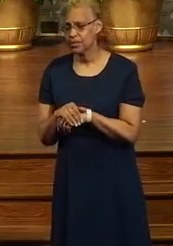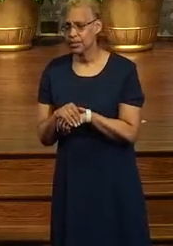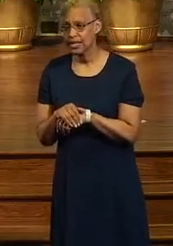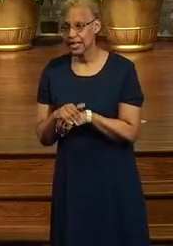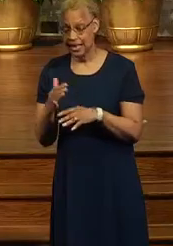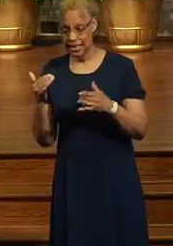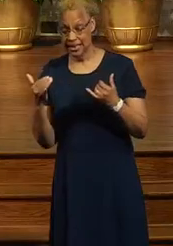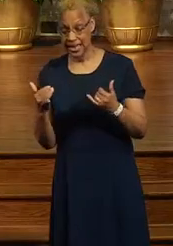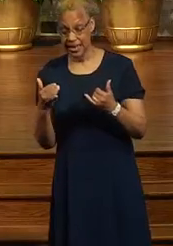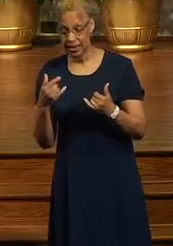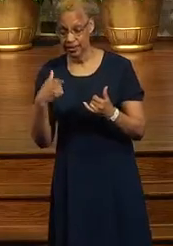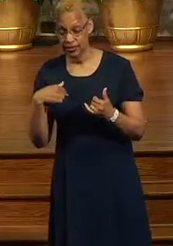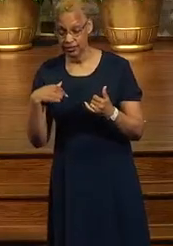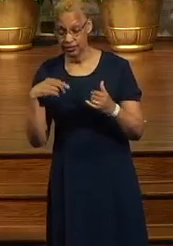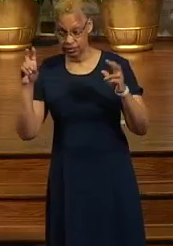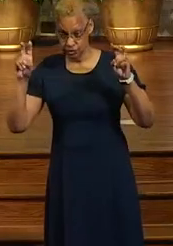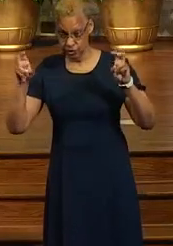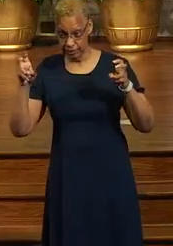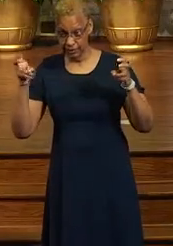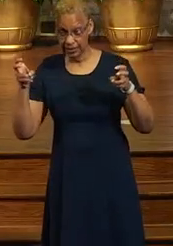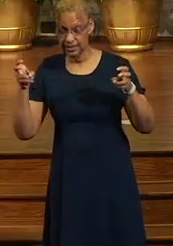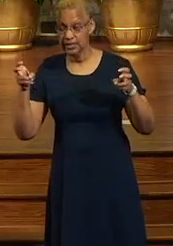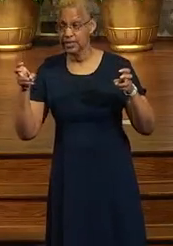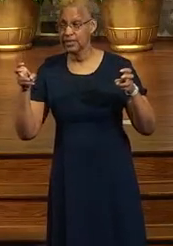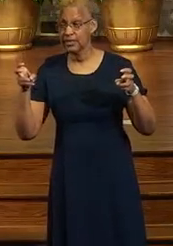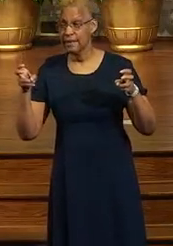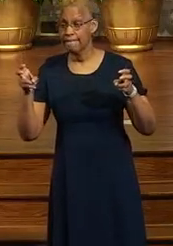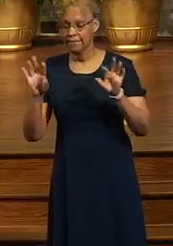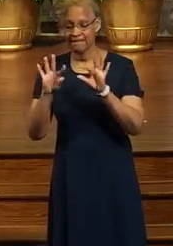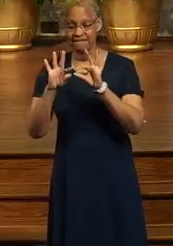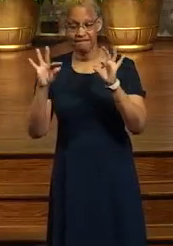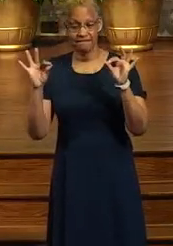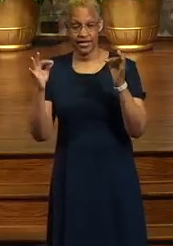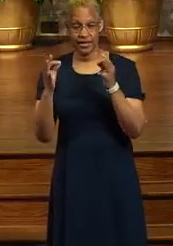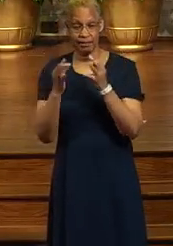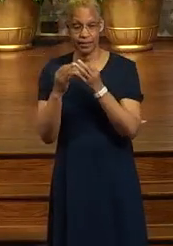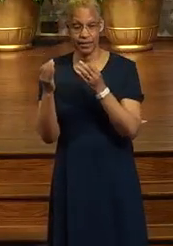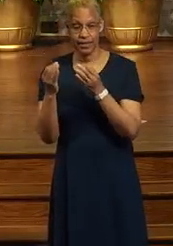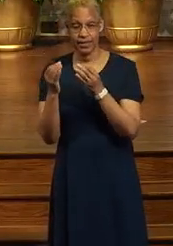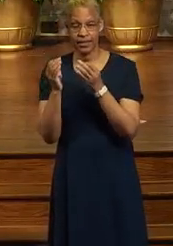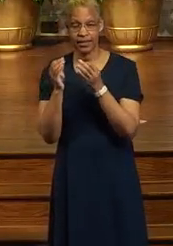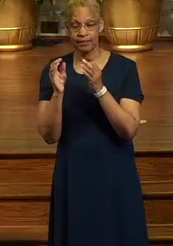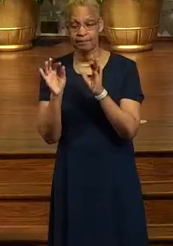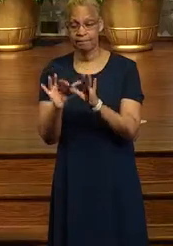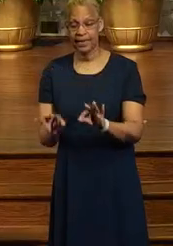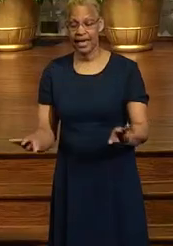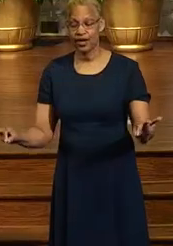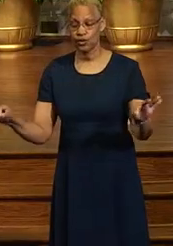we are dealing with this topic, the subject, family matters.